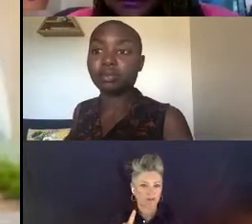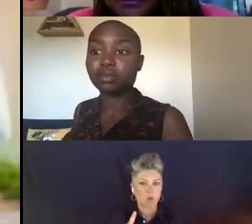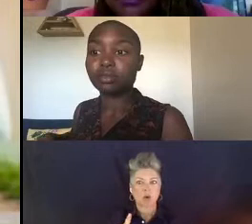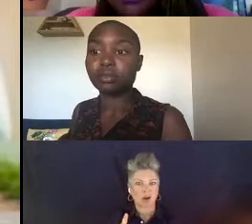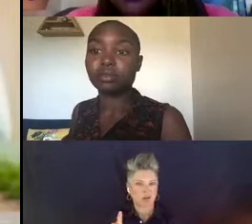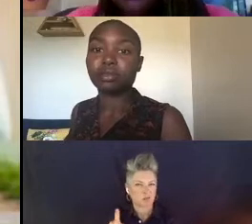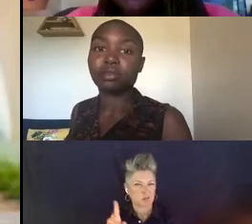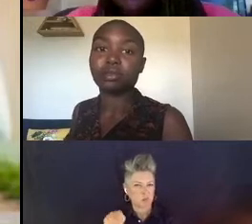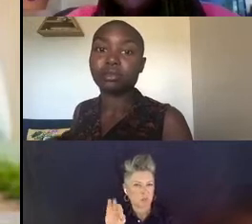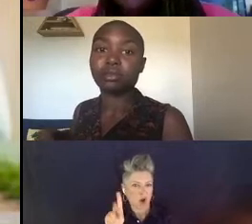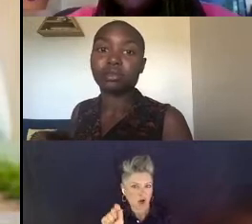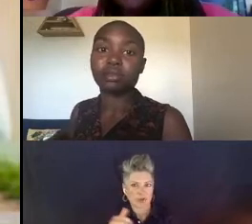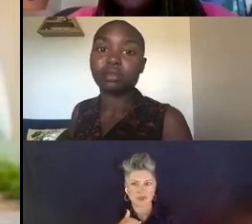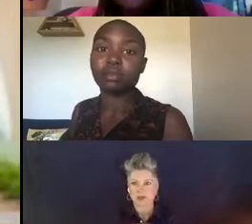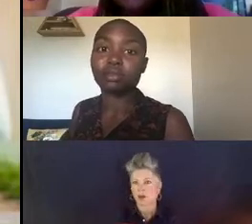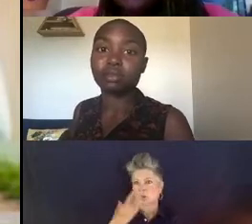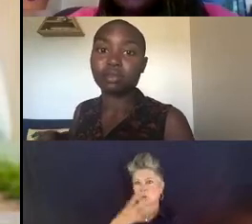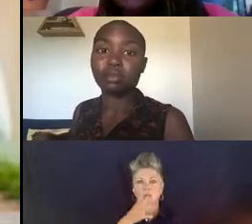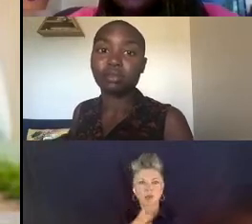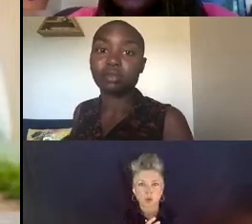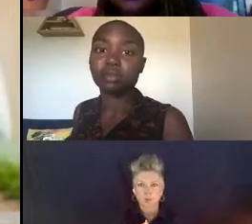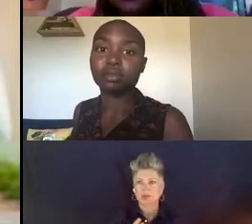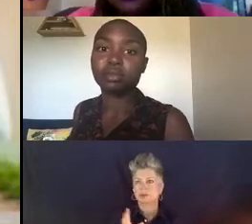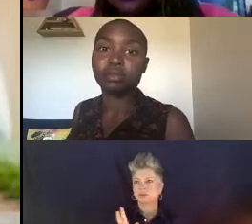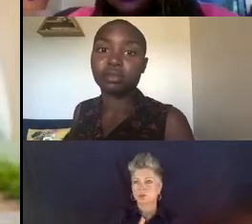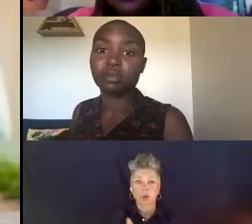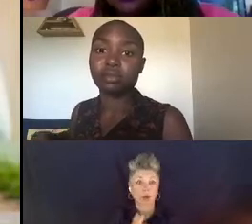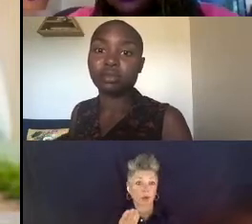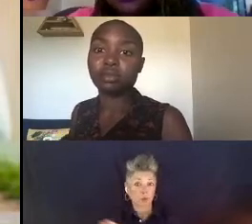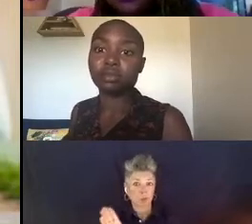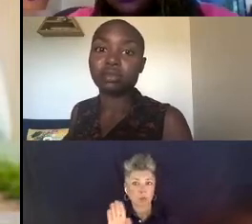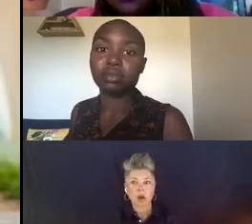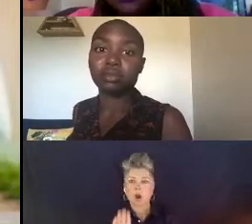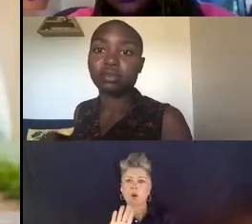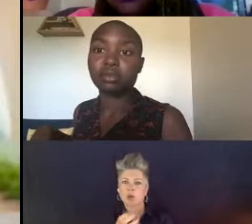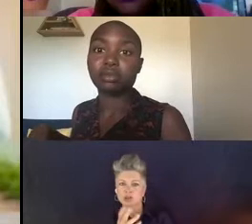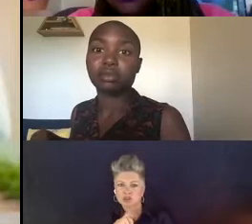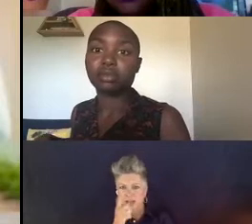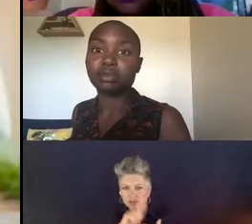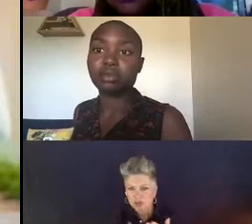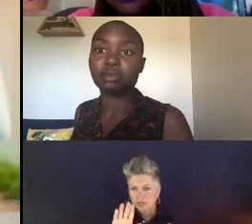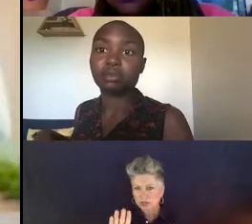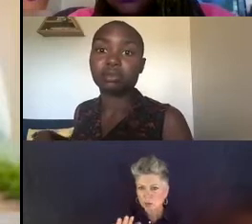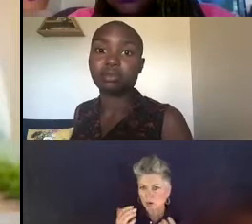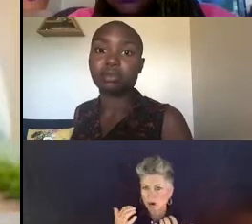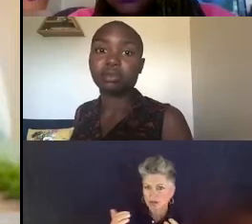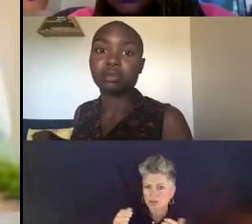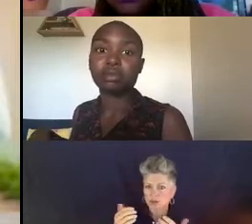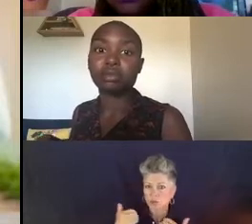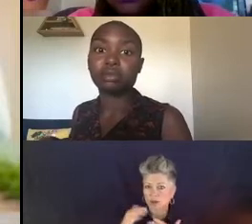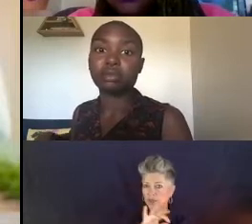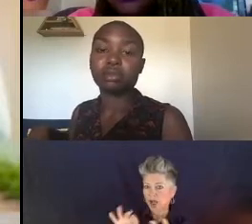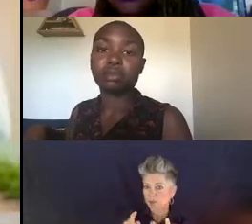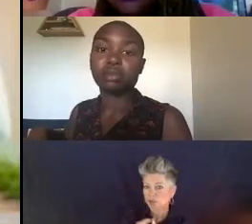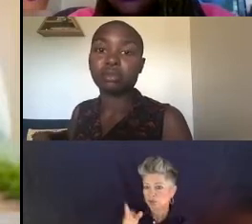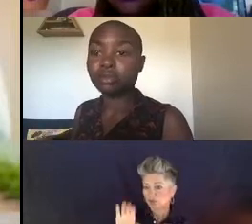shirt. I just wanted to give a small reminder for the chat. Check who your audience is. I think you have the option to either chat with just the panelists